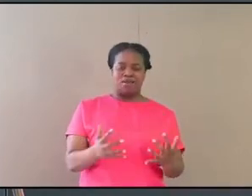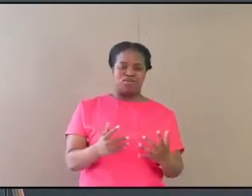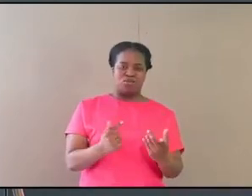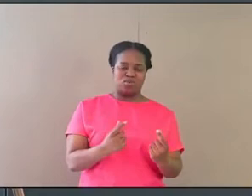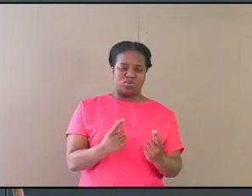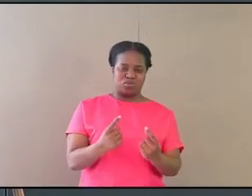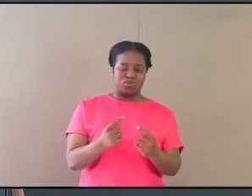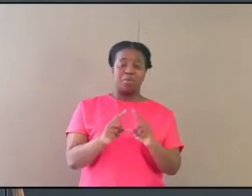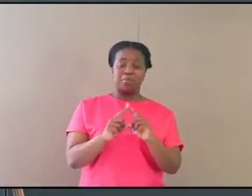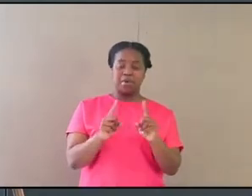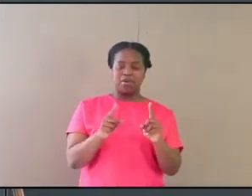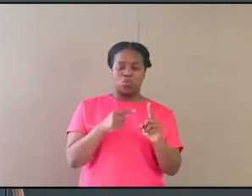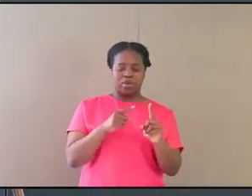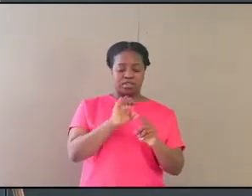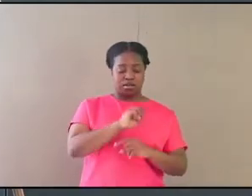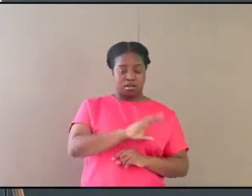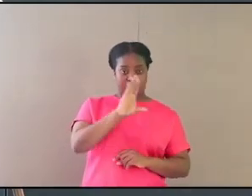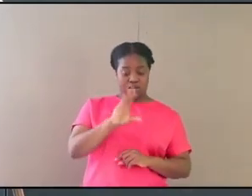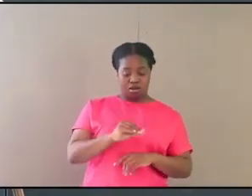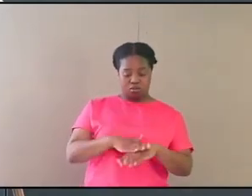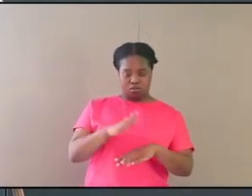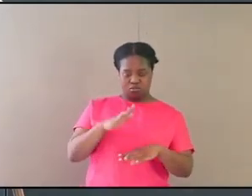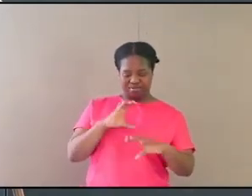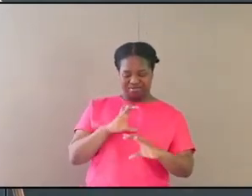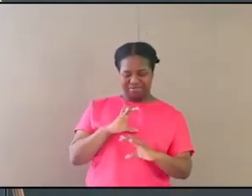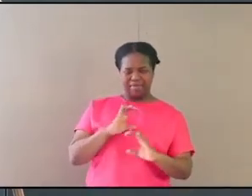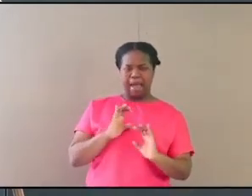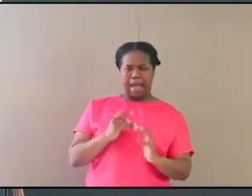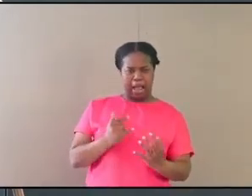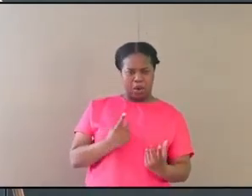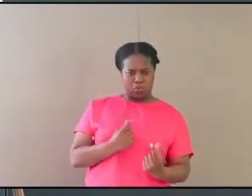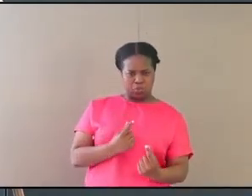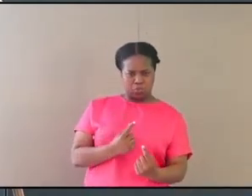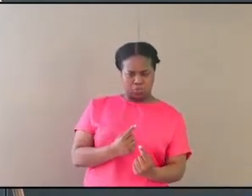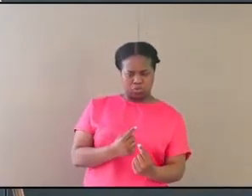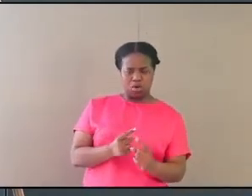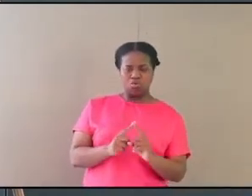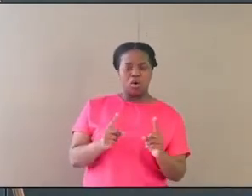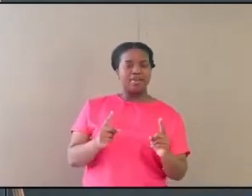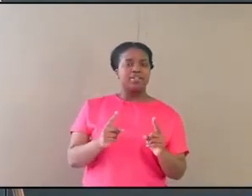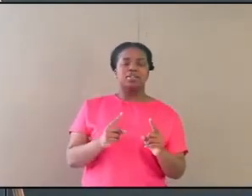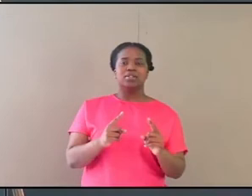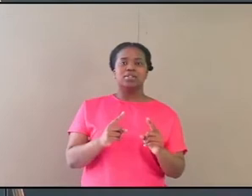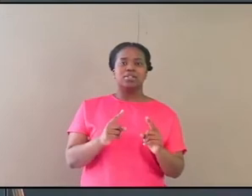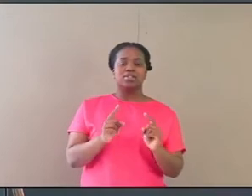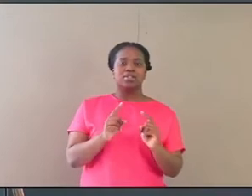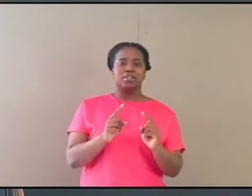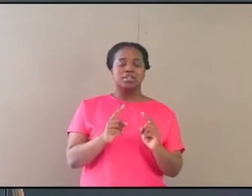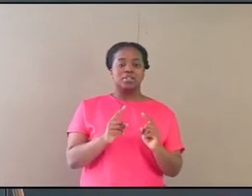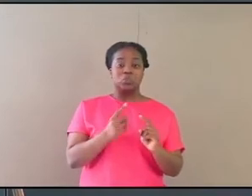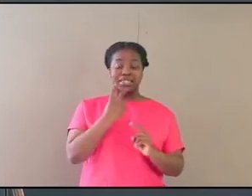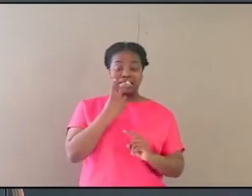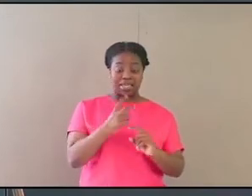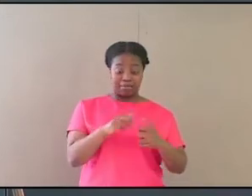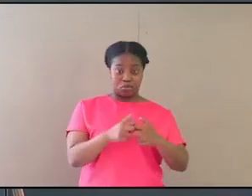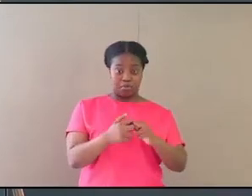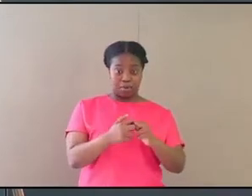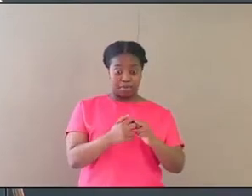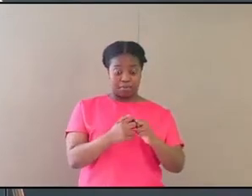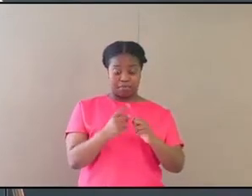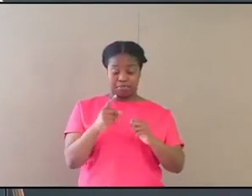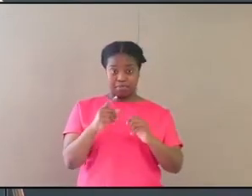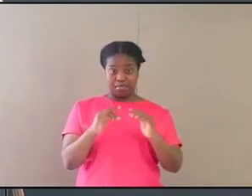the how without being visionary in terms of how do we close that gap between